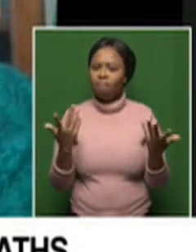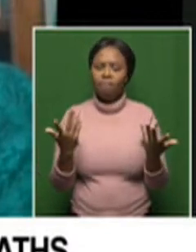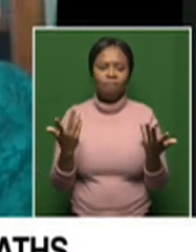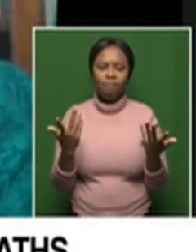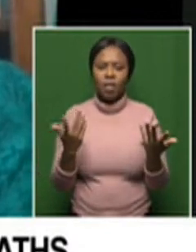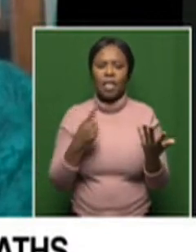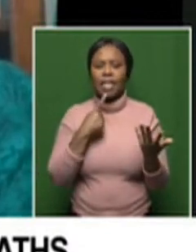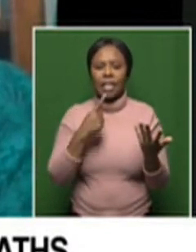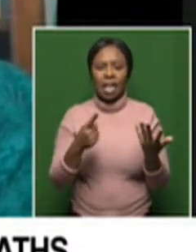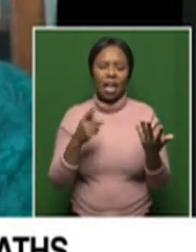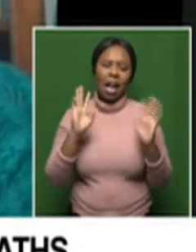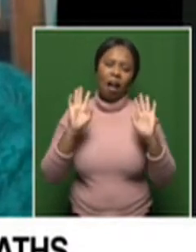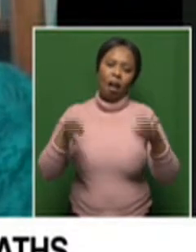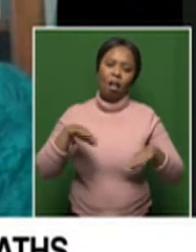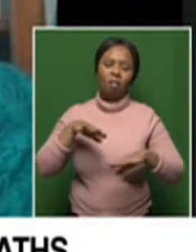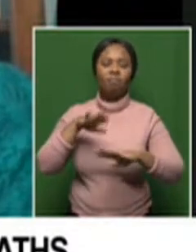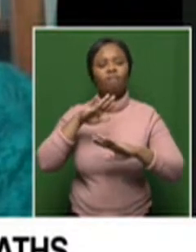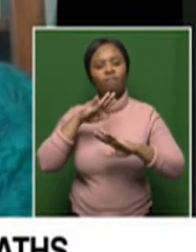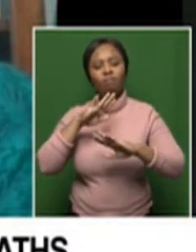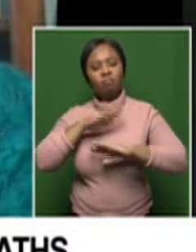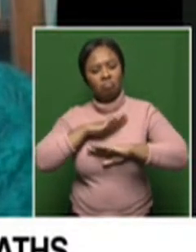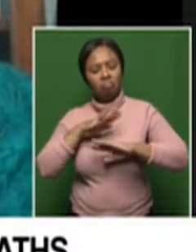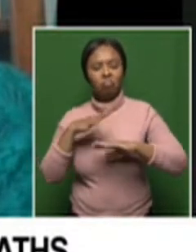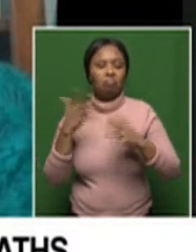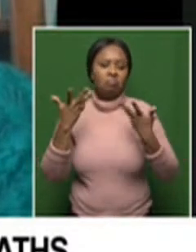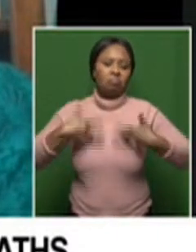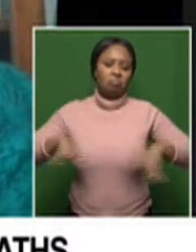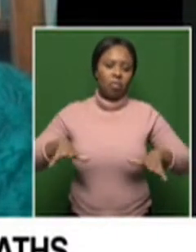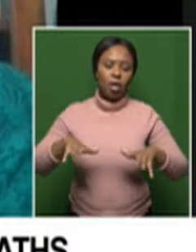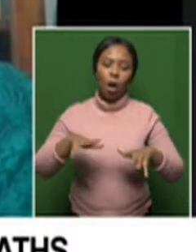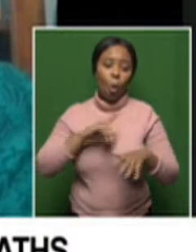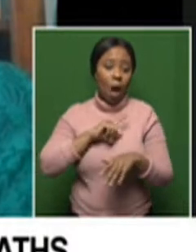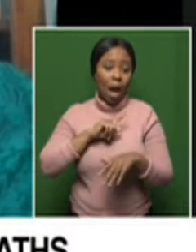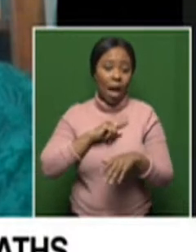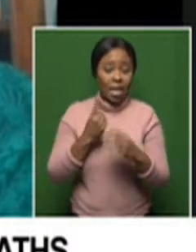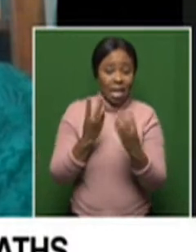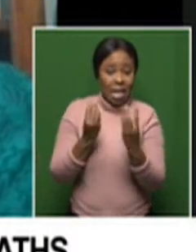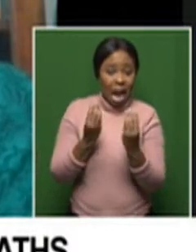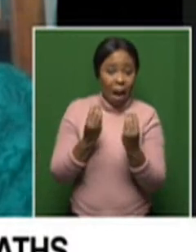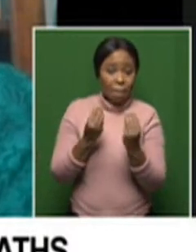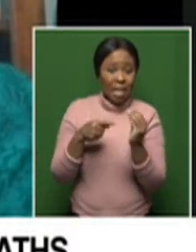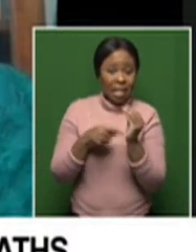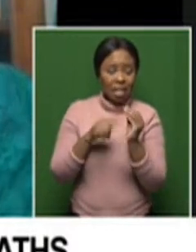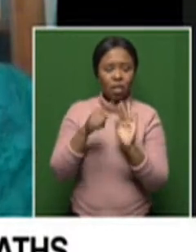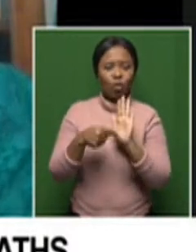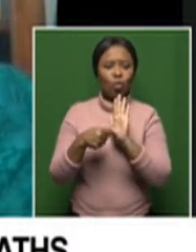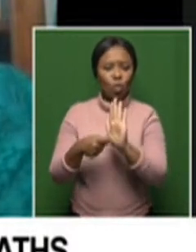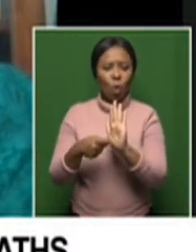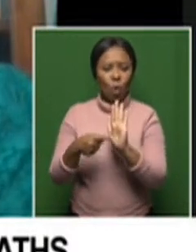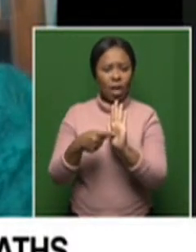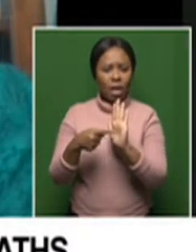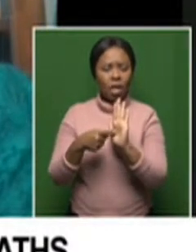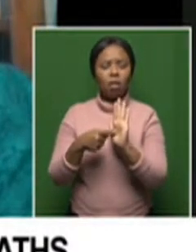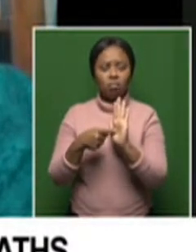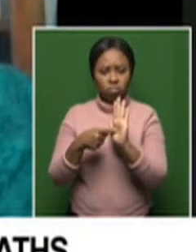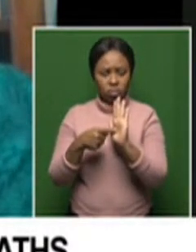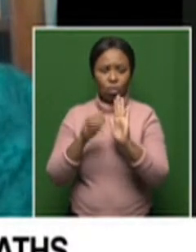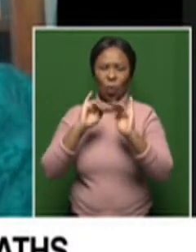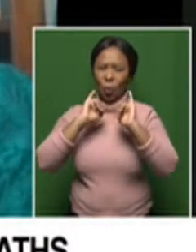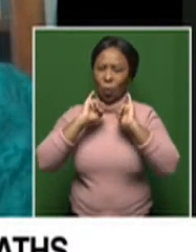of complacency, because what we are seeing in terms of the numbers is a demonstration of an upward